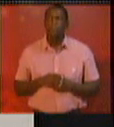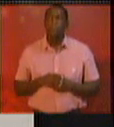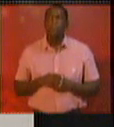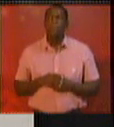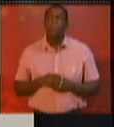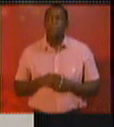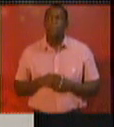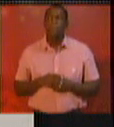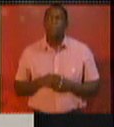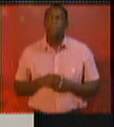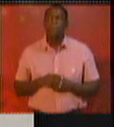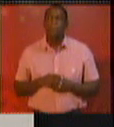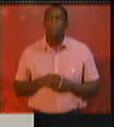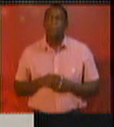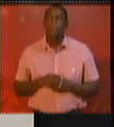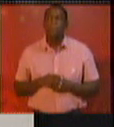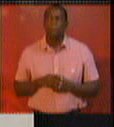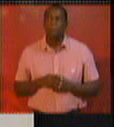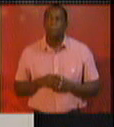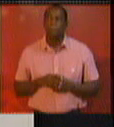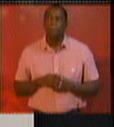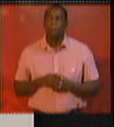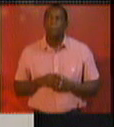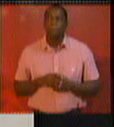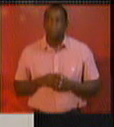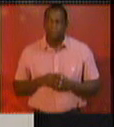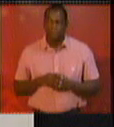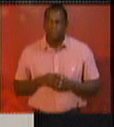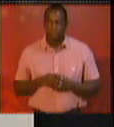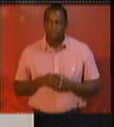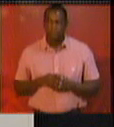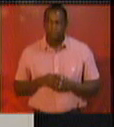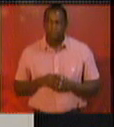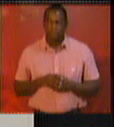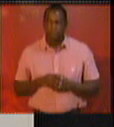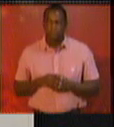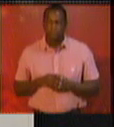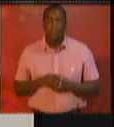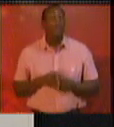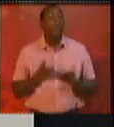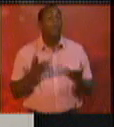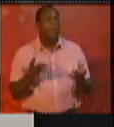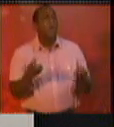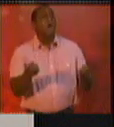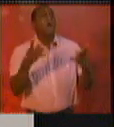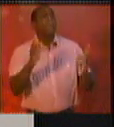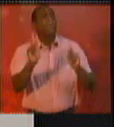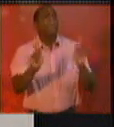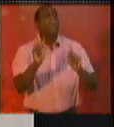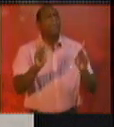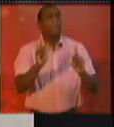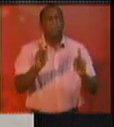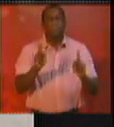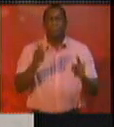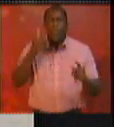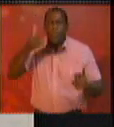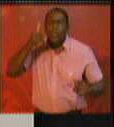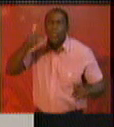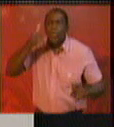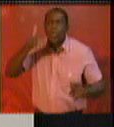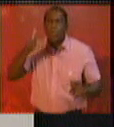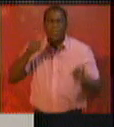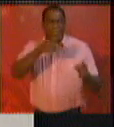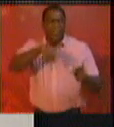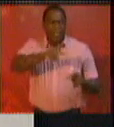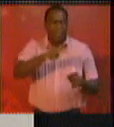of requests that you've had from persons who might be suffering from substance abuse as it relates to the